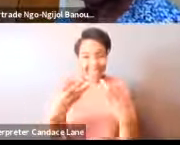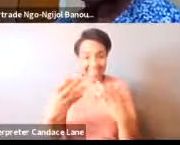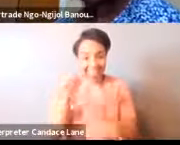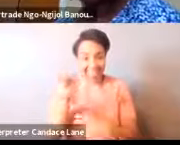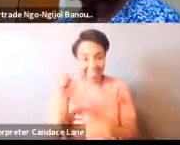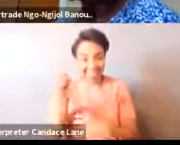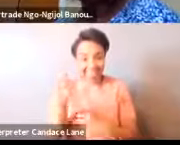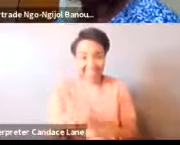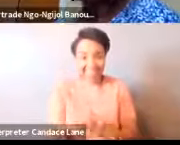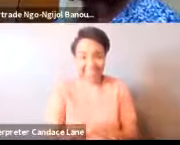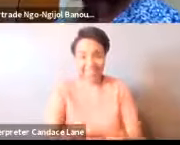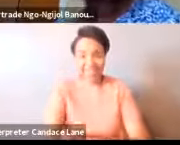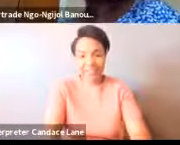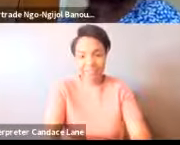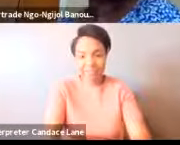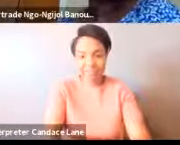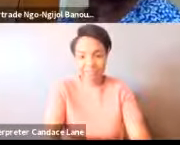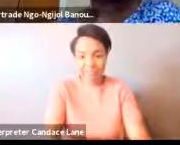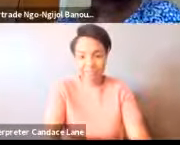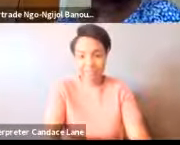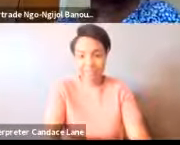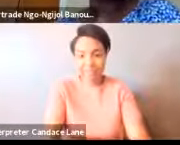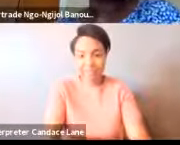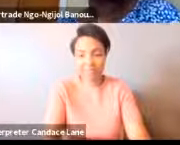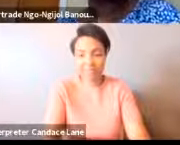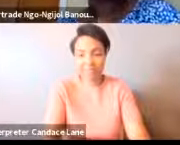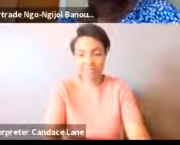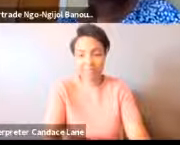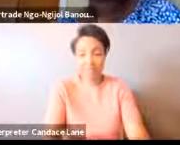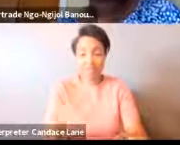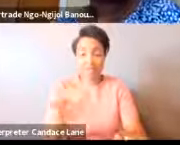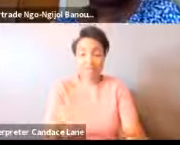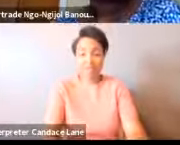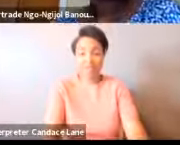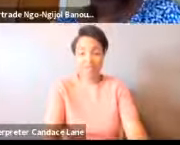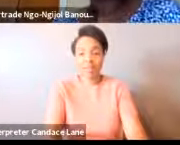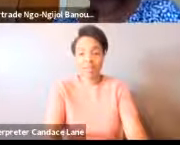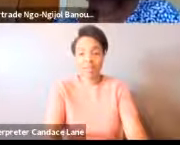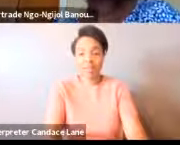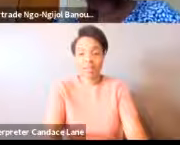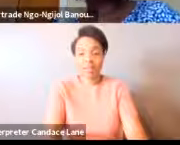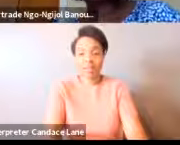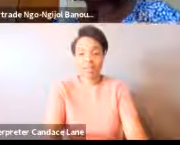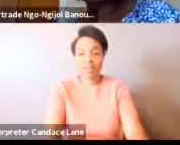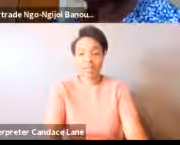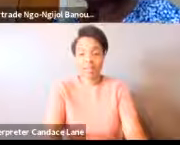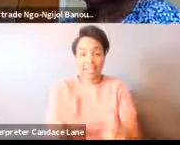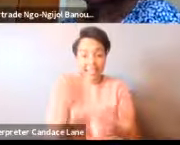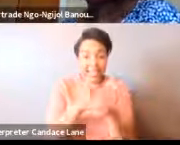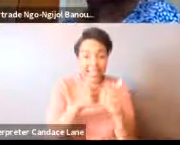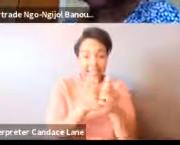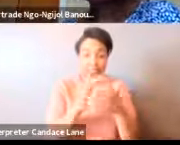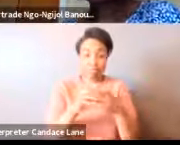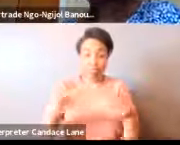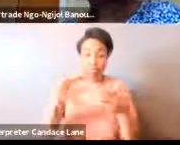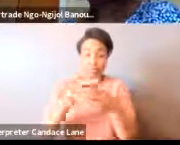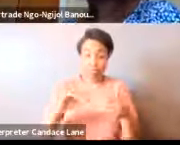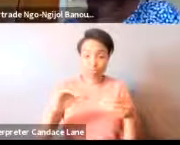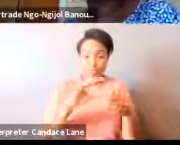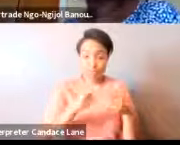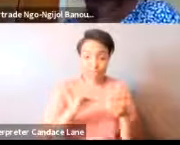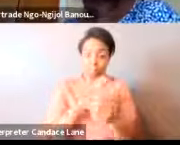later. We are going to take questions at the end of the three readings. So please just write